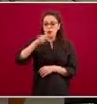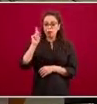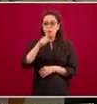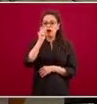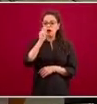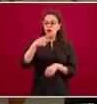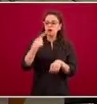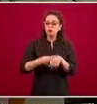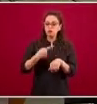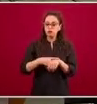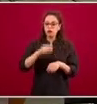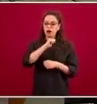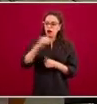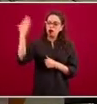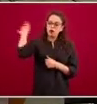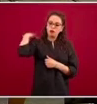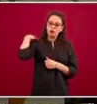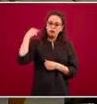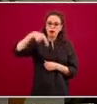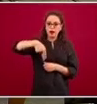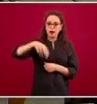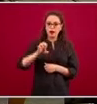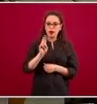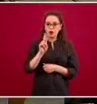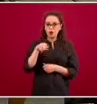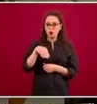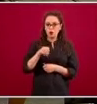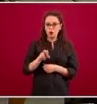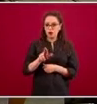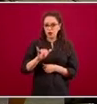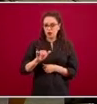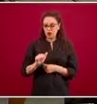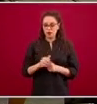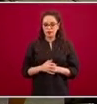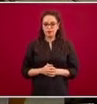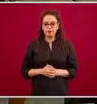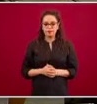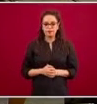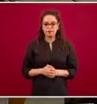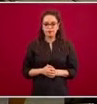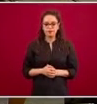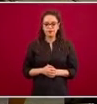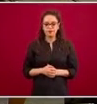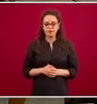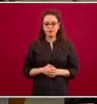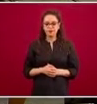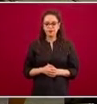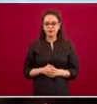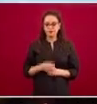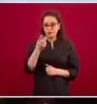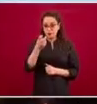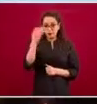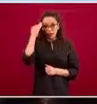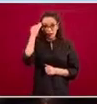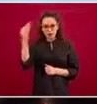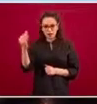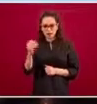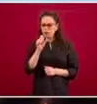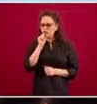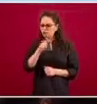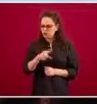The following information is the same type of graph, but this is related to pneumonia.